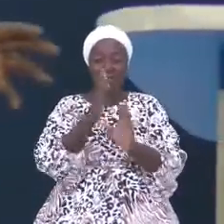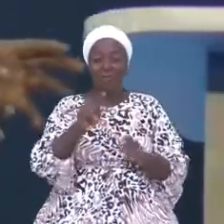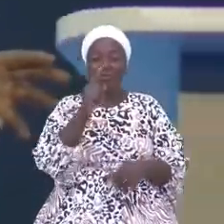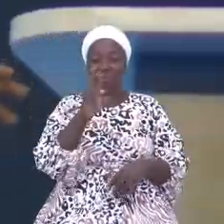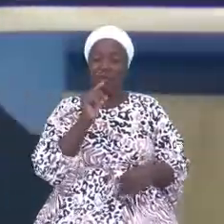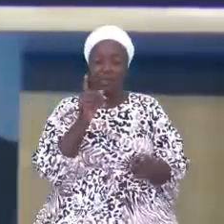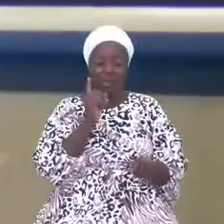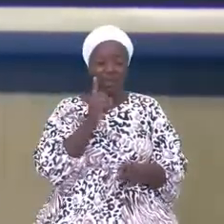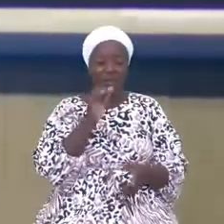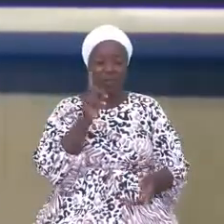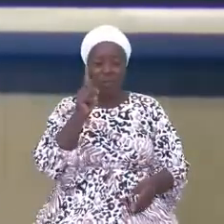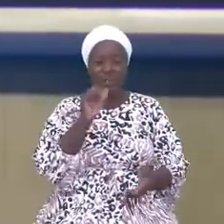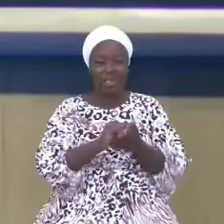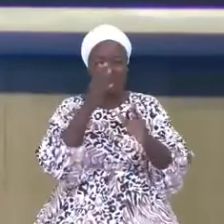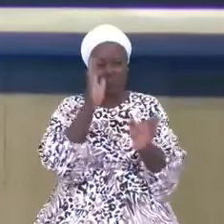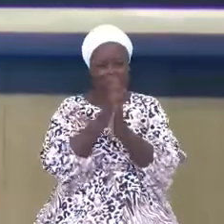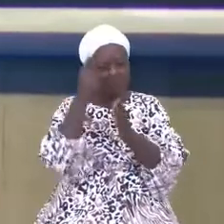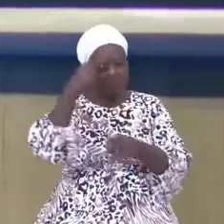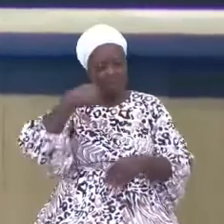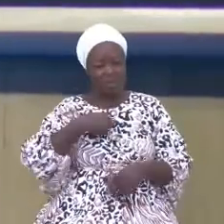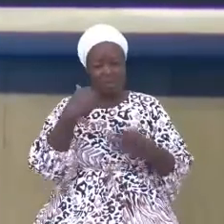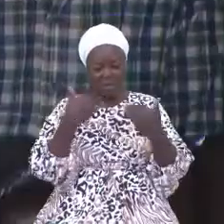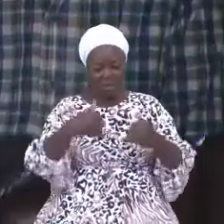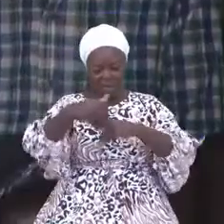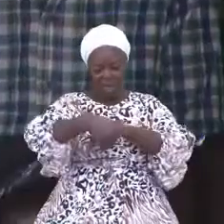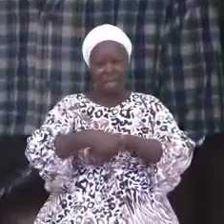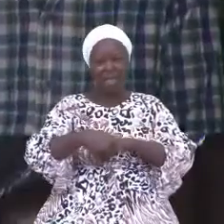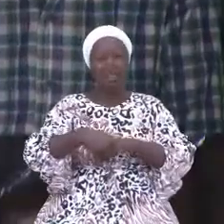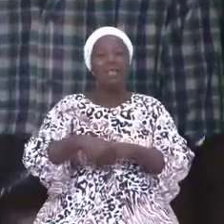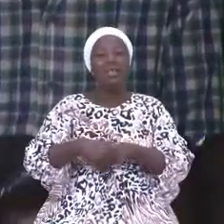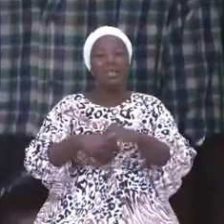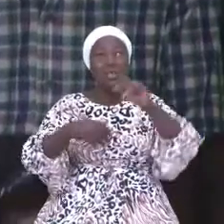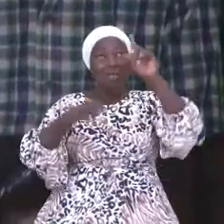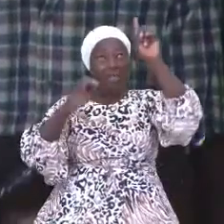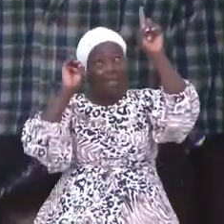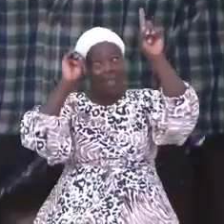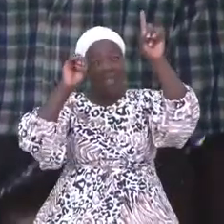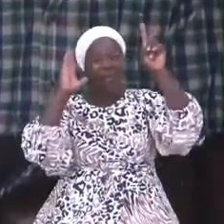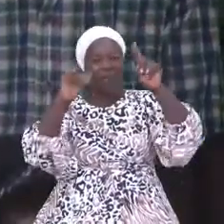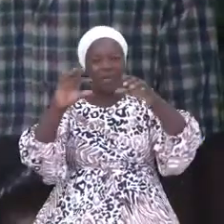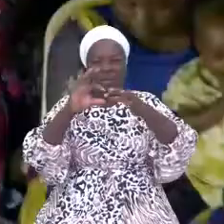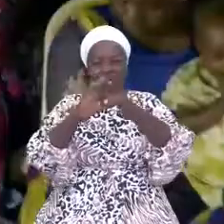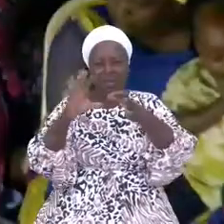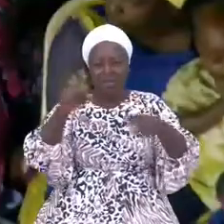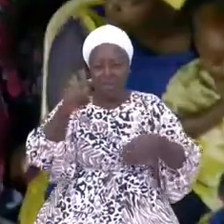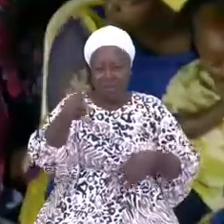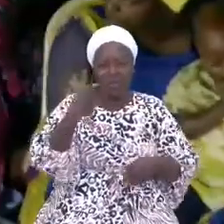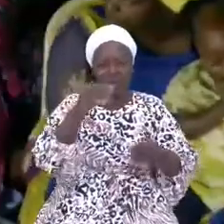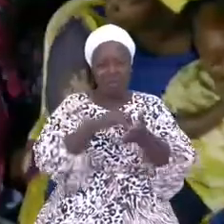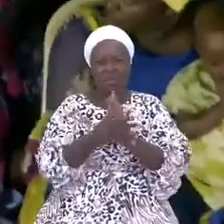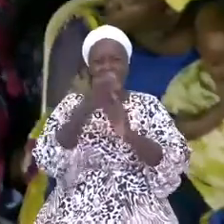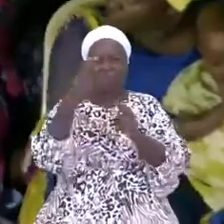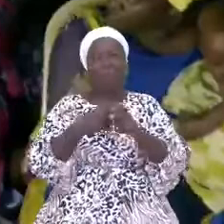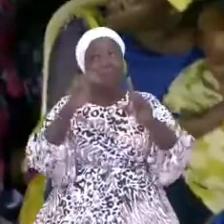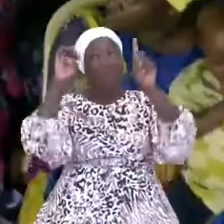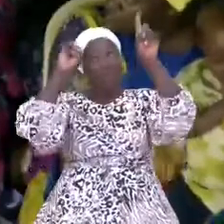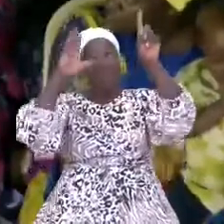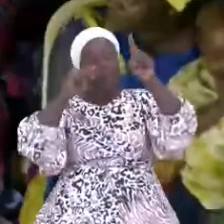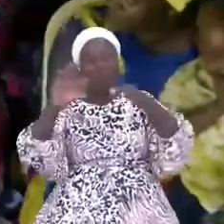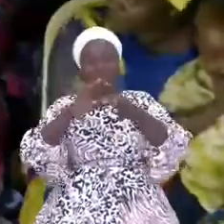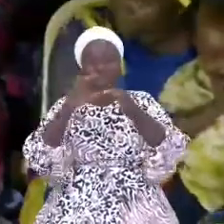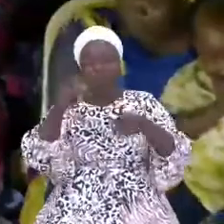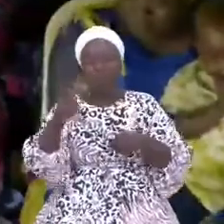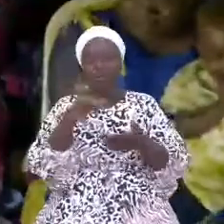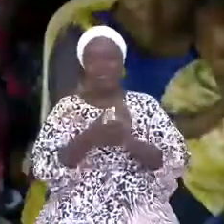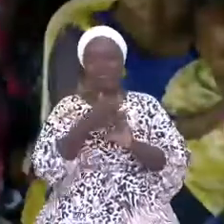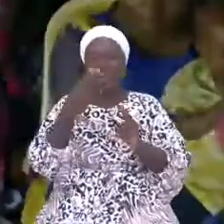mediator tonight. He will release you. I said, he will release you. It will release